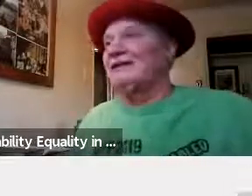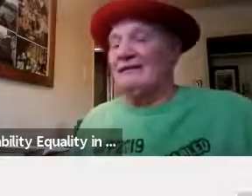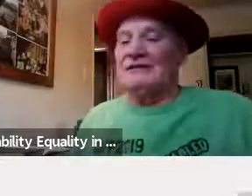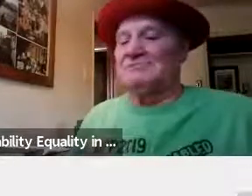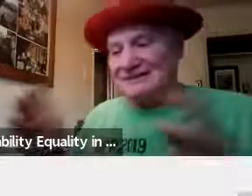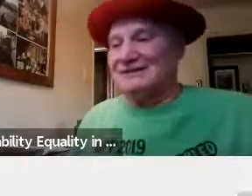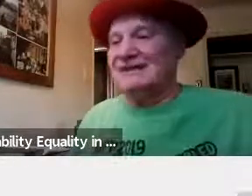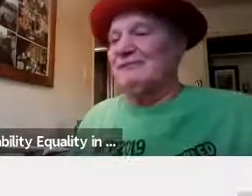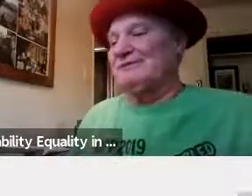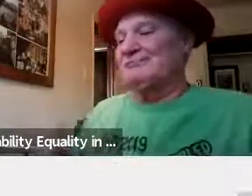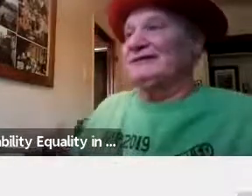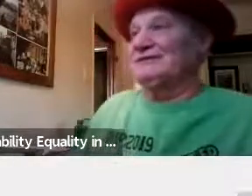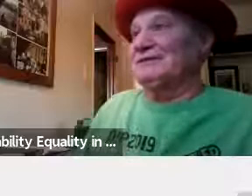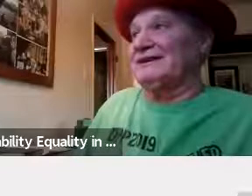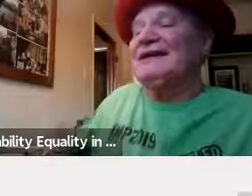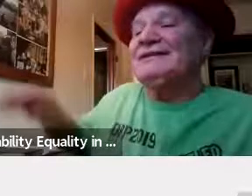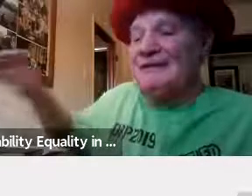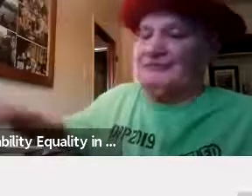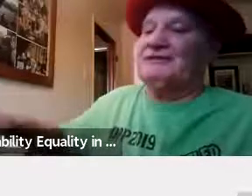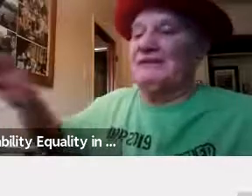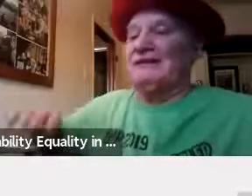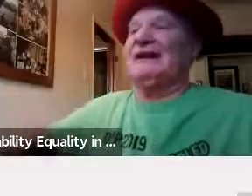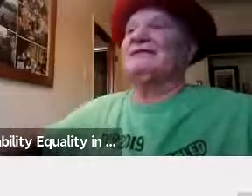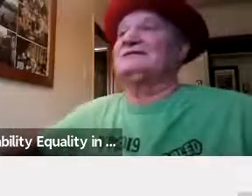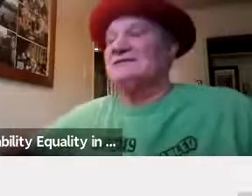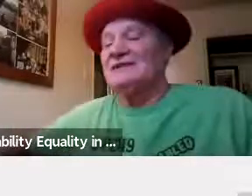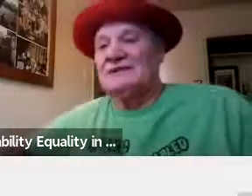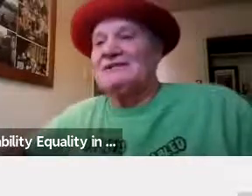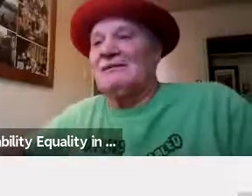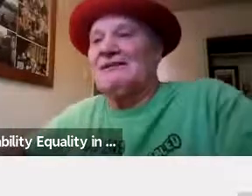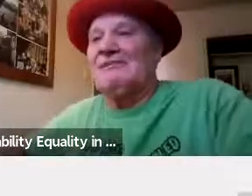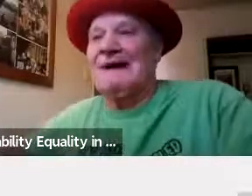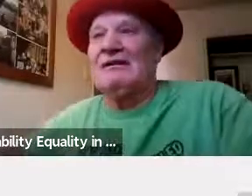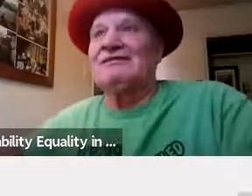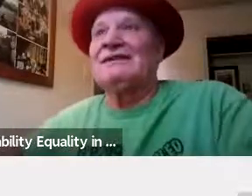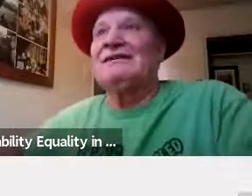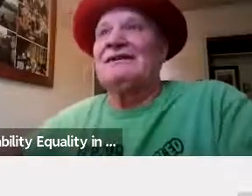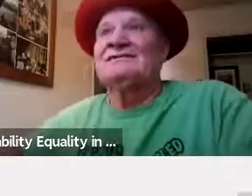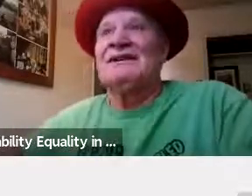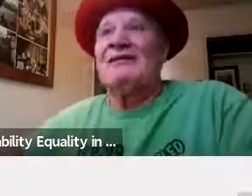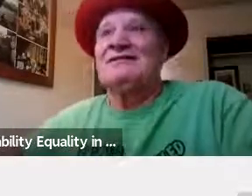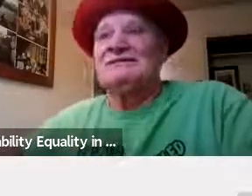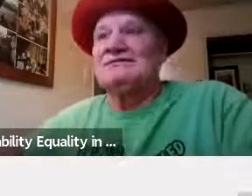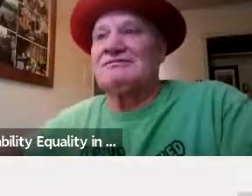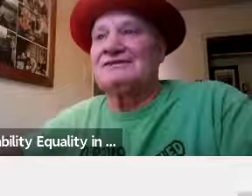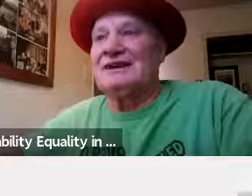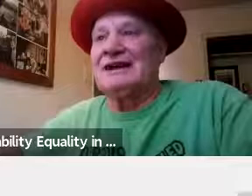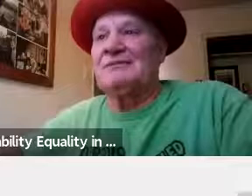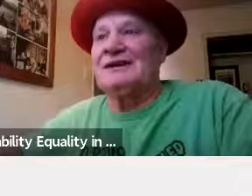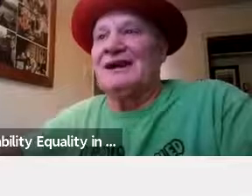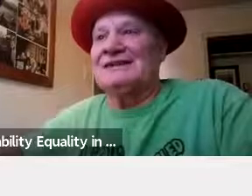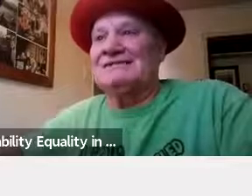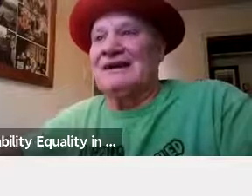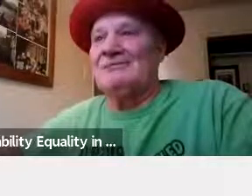other as a disabled person being something different to anybody else. So I'm going to go back off the screen share